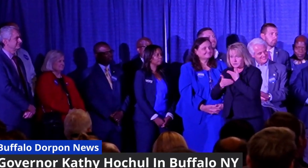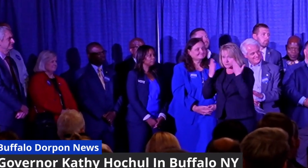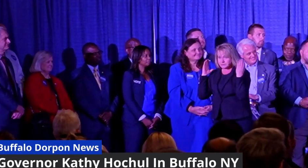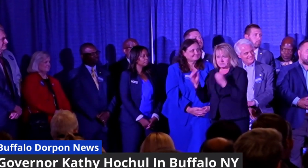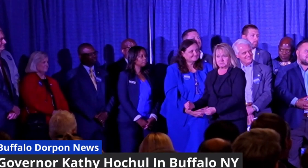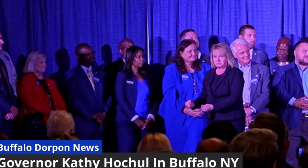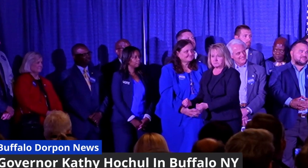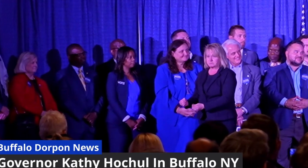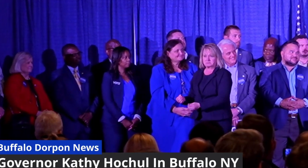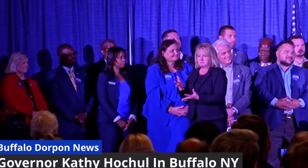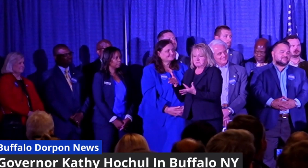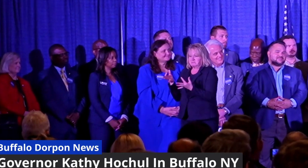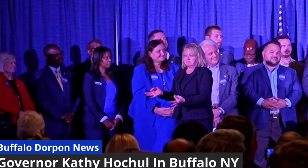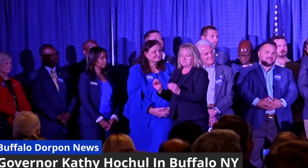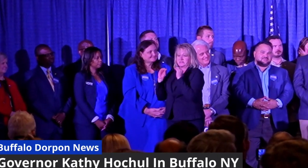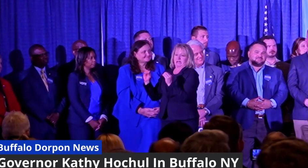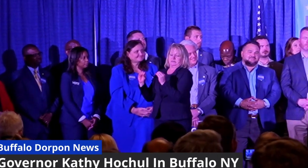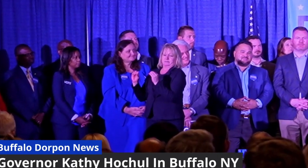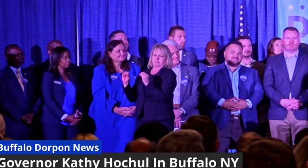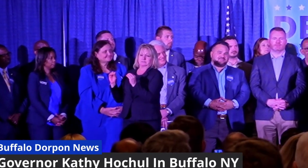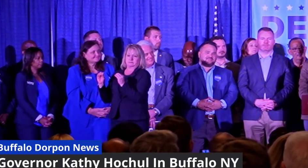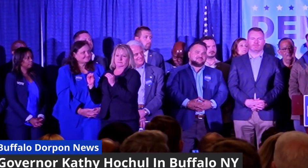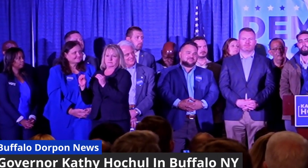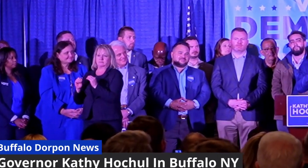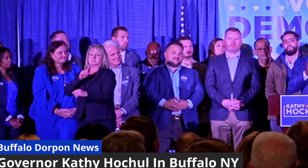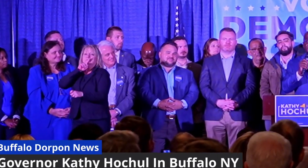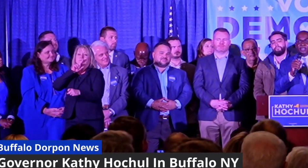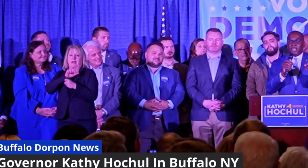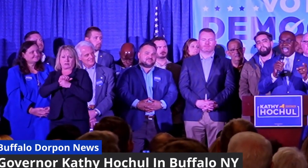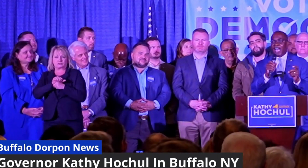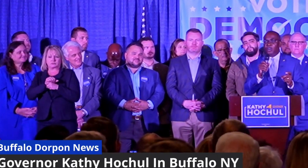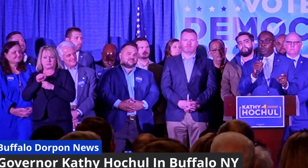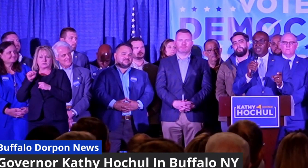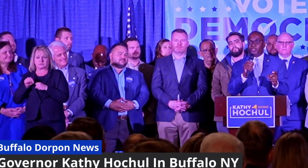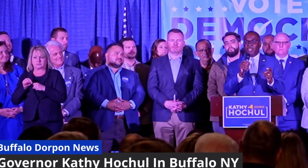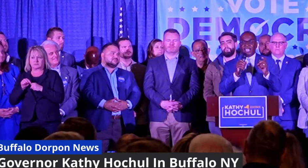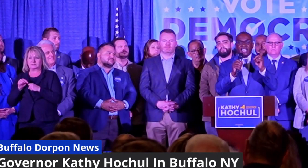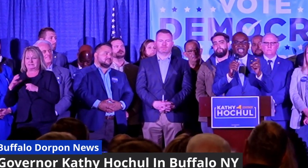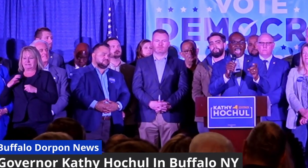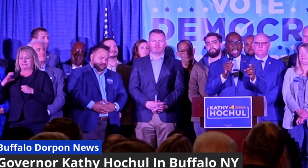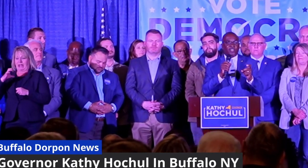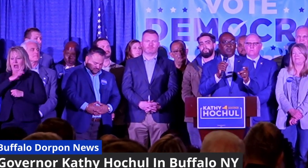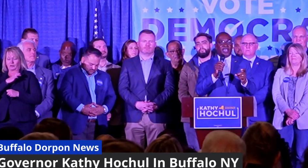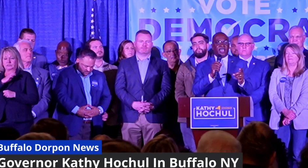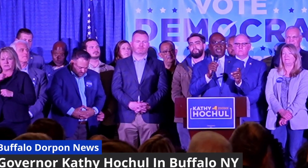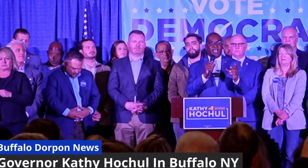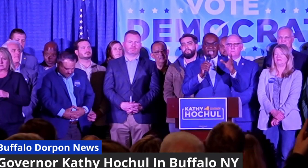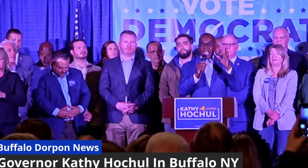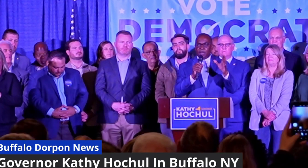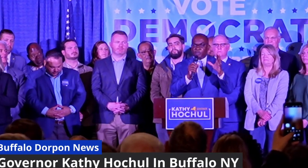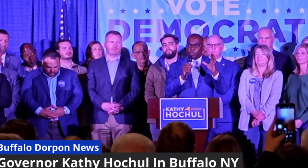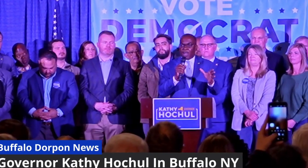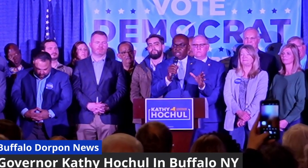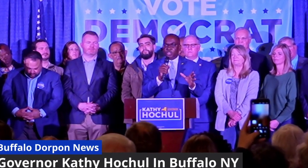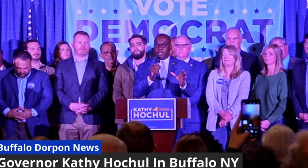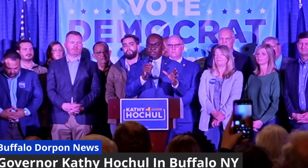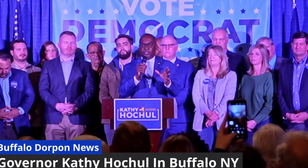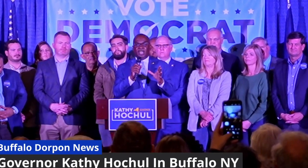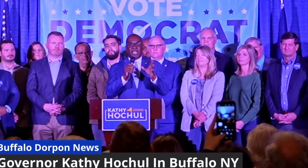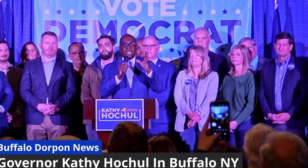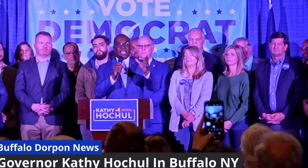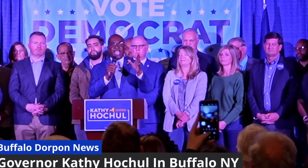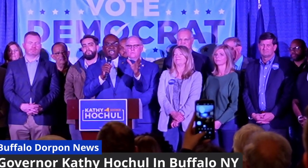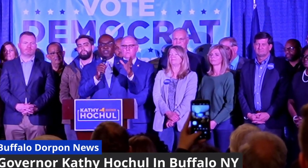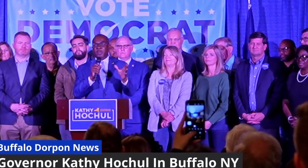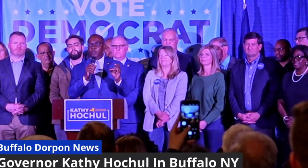action. Absolutely no action. In fact, in the Congress, he has been an